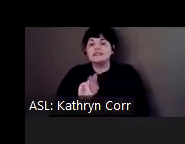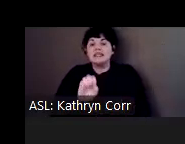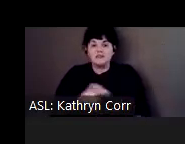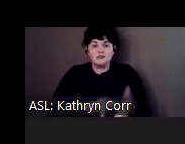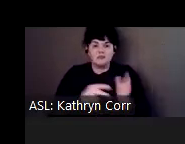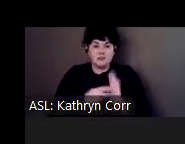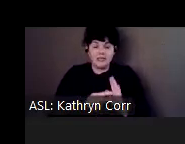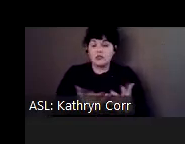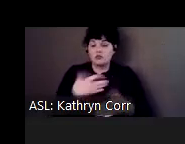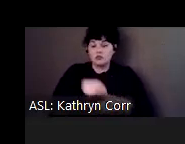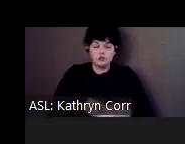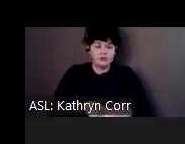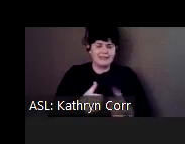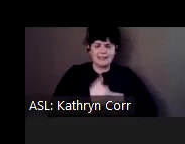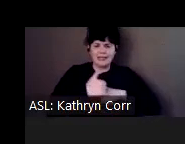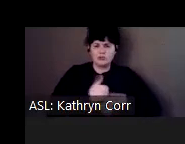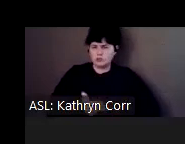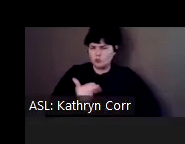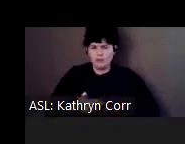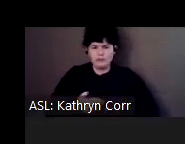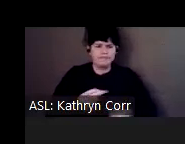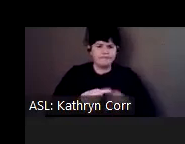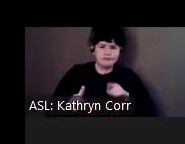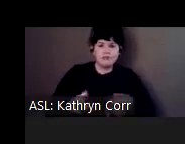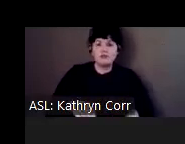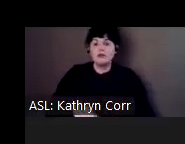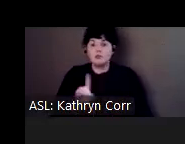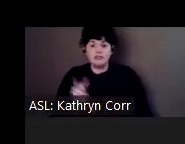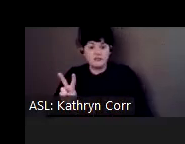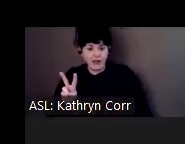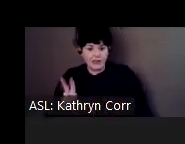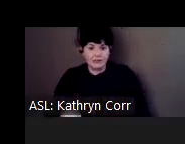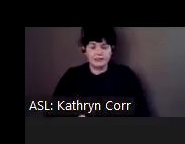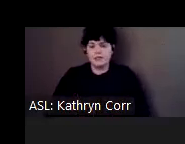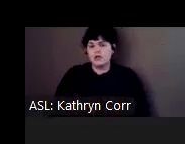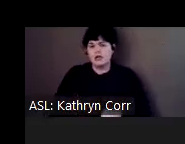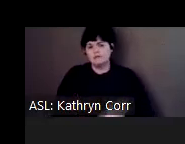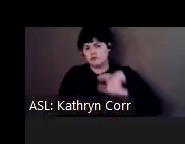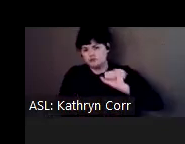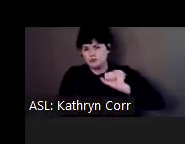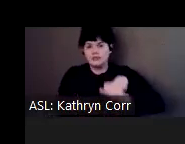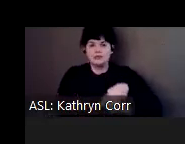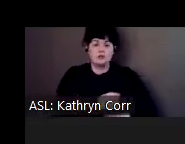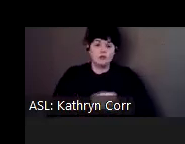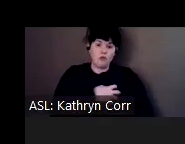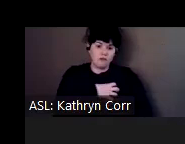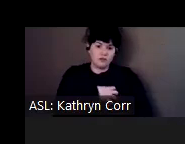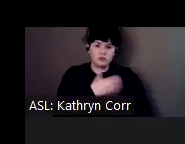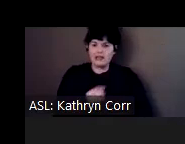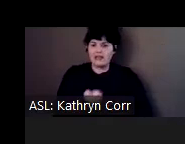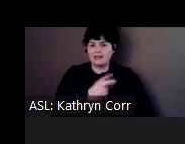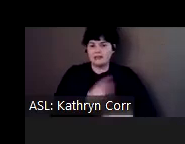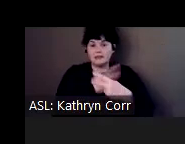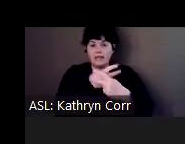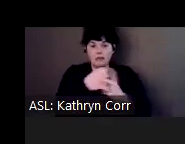violence, resisting and obstructing an officer, and any type of assault or assault and battery. If you